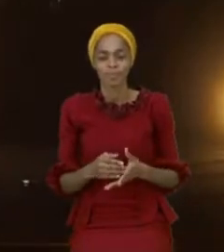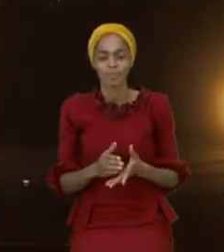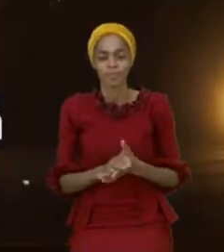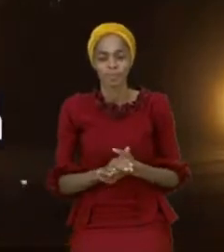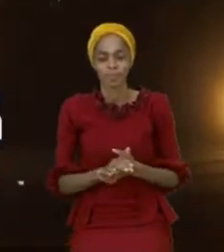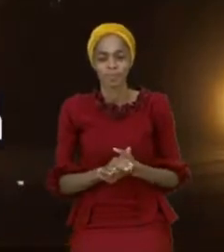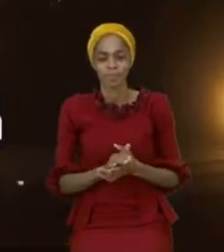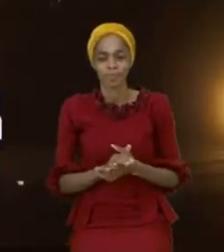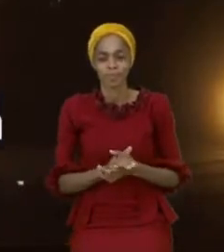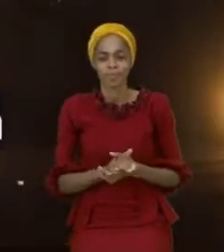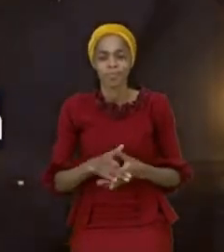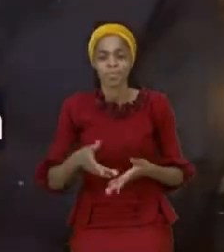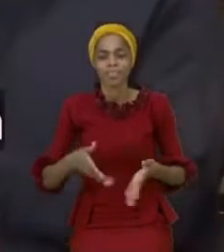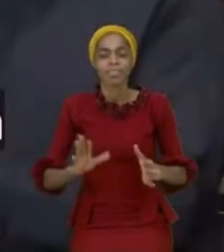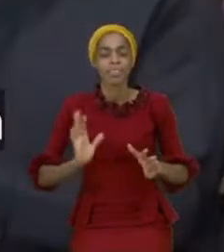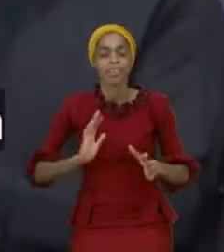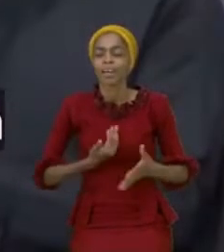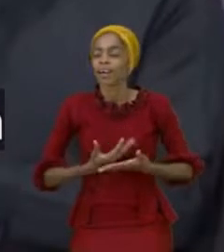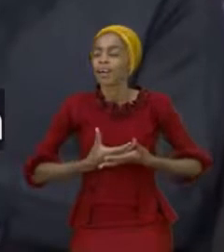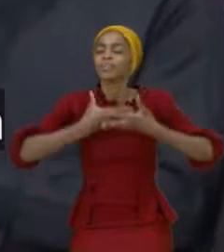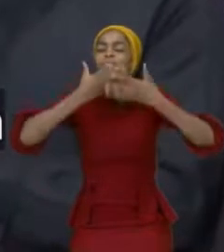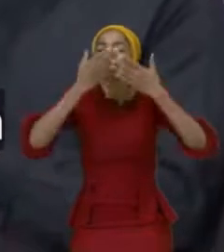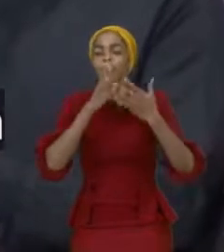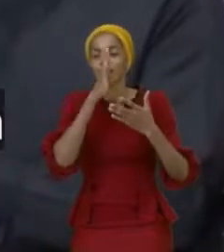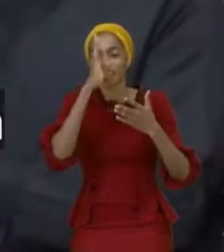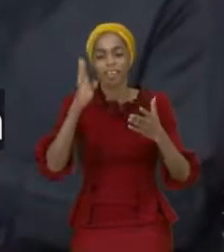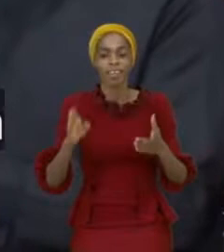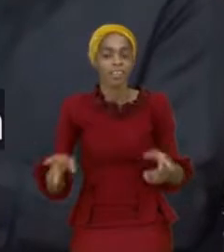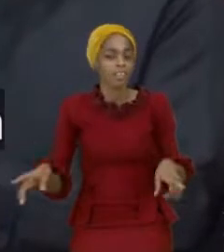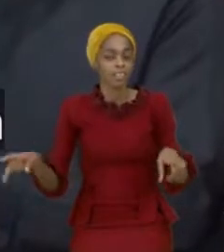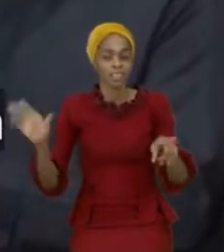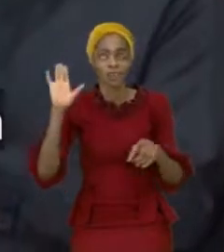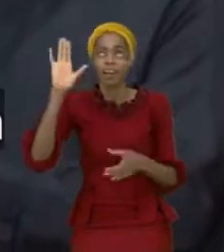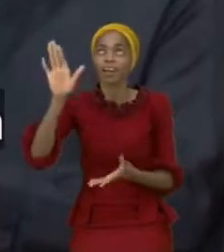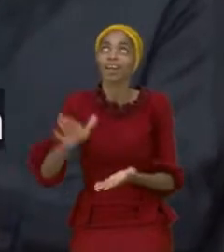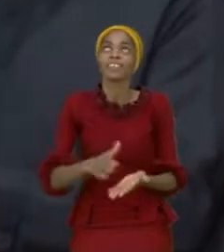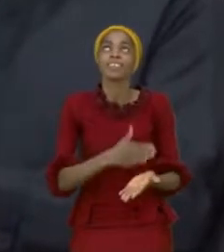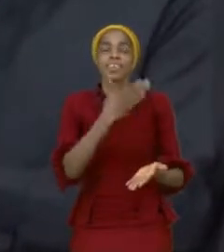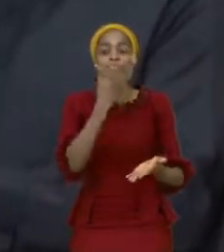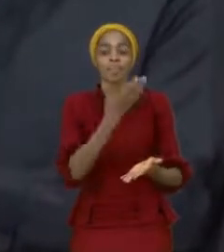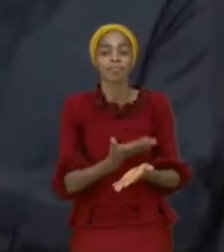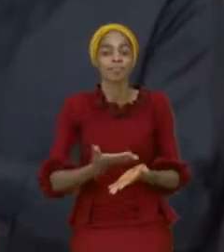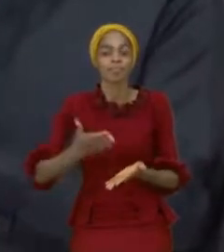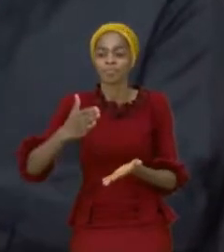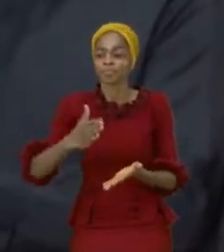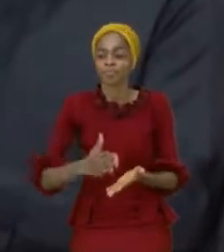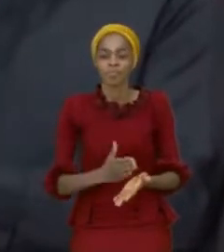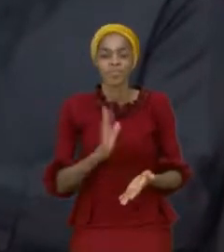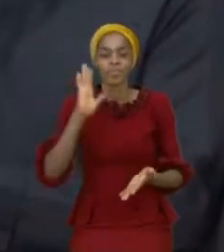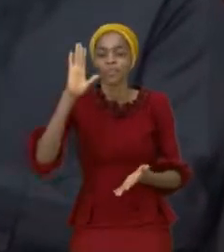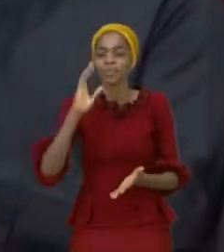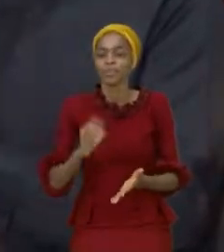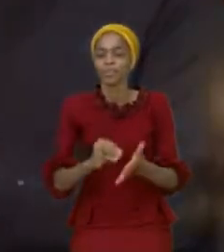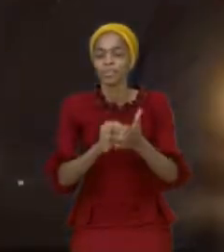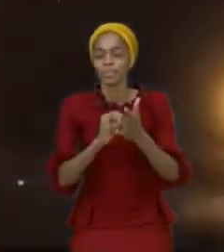Let us shout. Let us shout. Thank you.